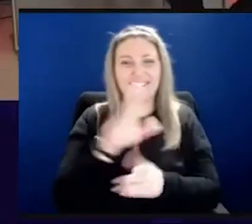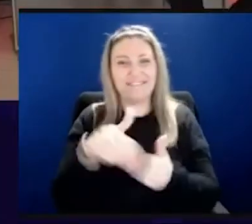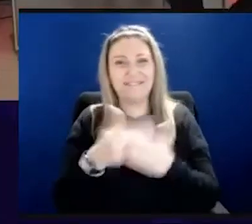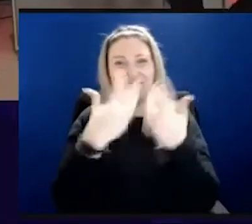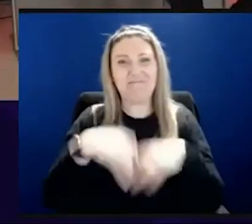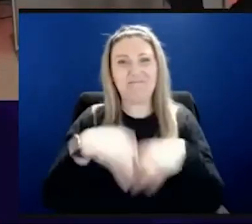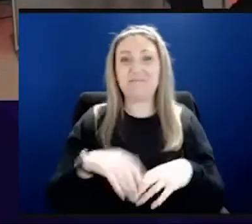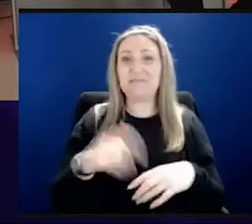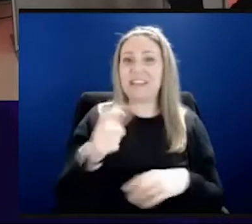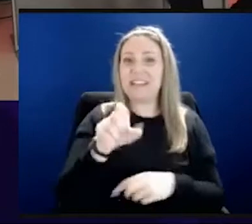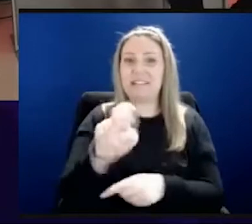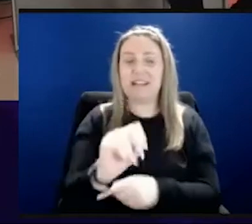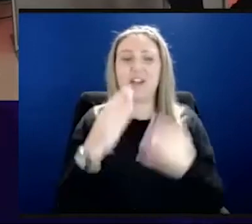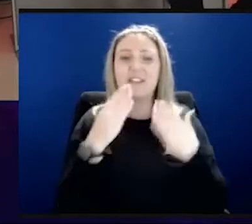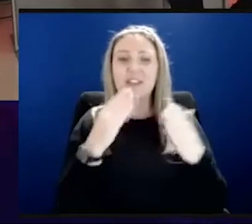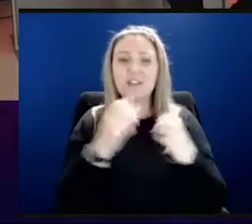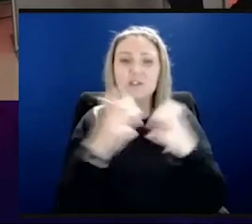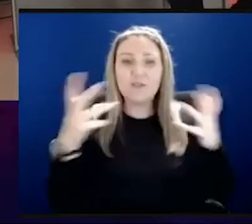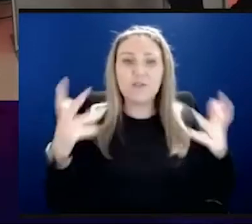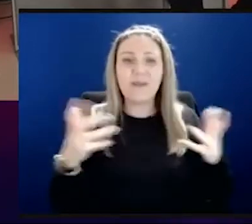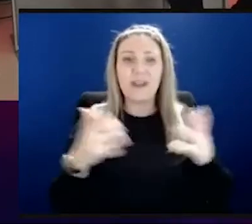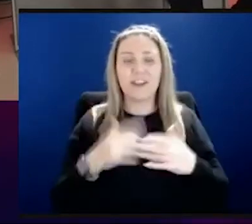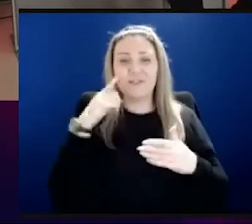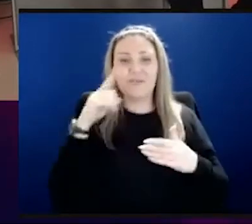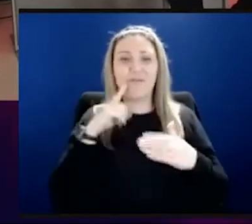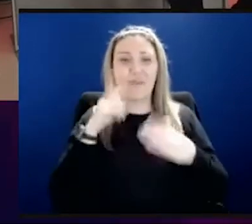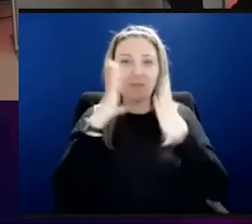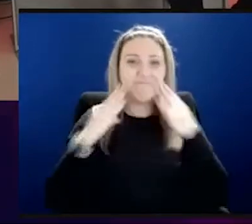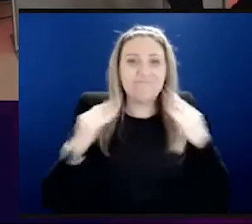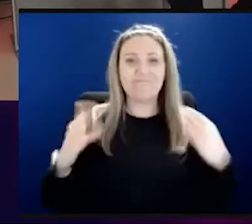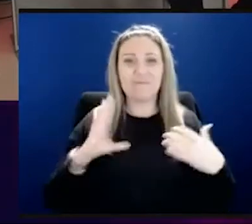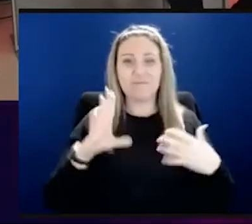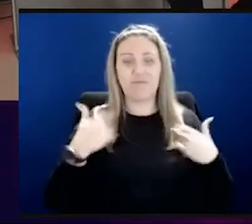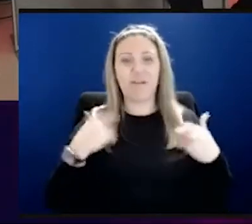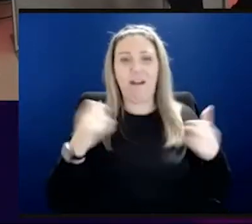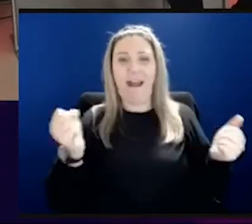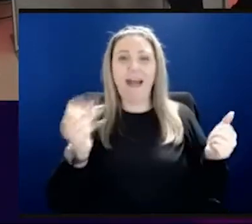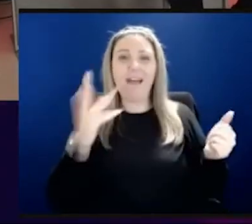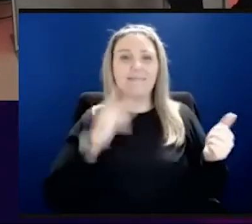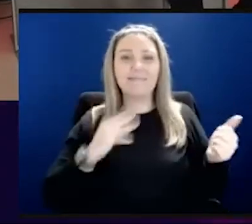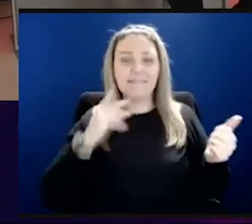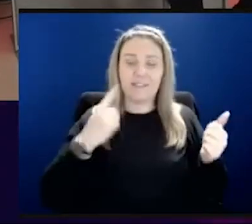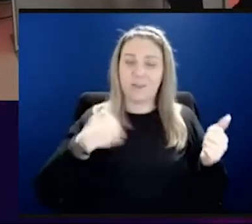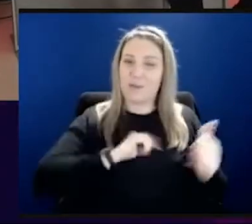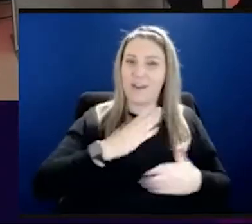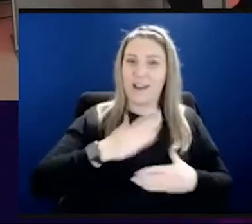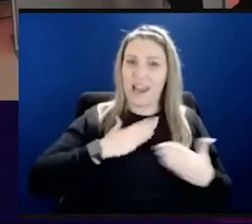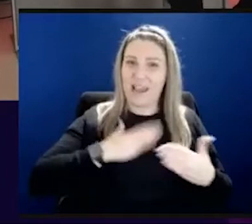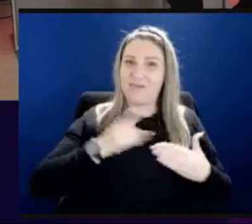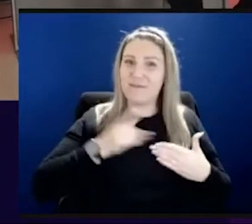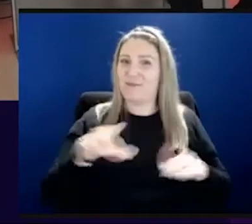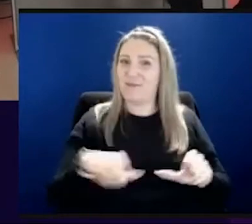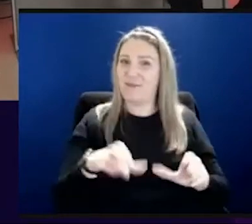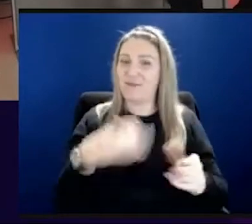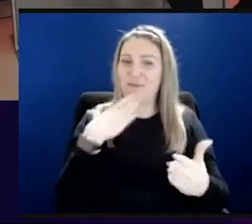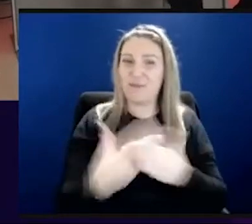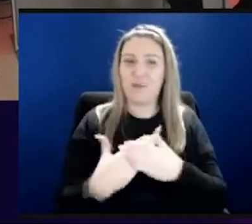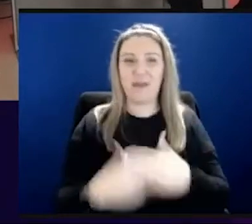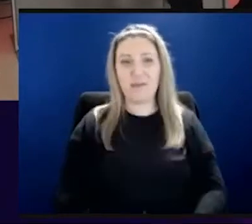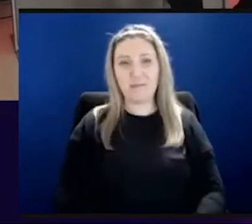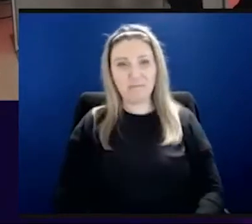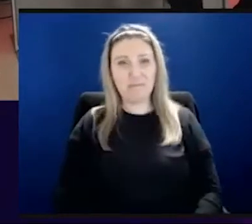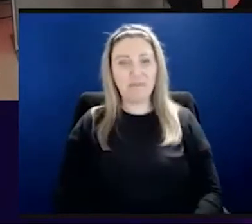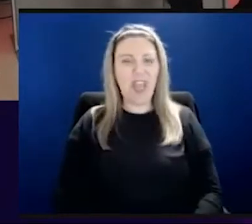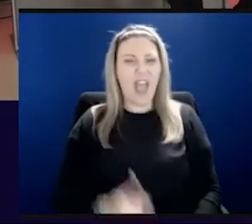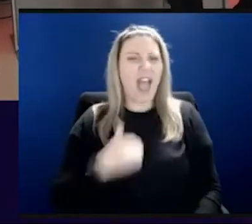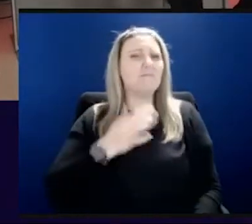thank you so much for sharing your health journey with us. We are so glad that you are doing so well. And I'm wondering